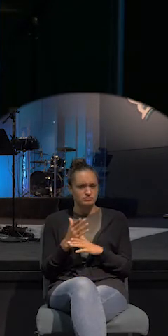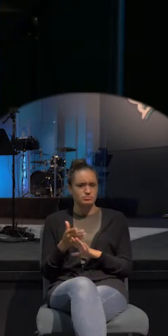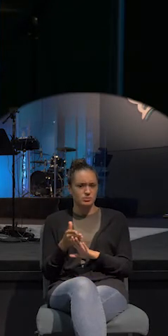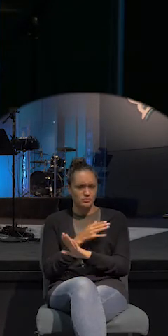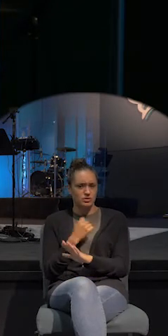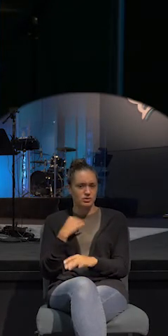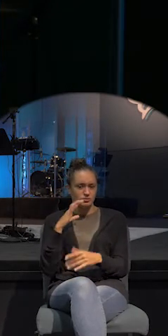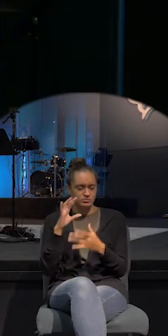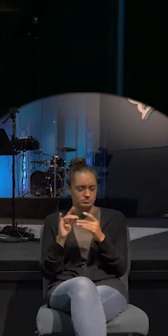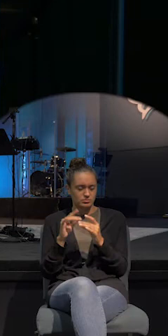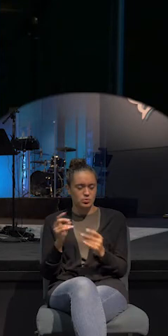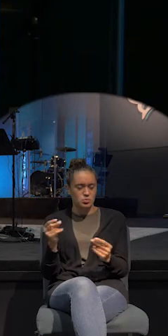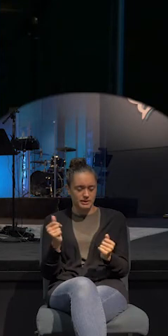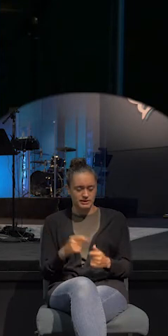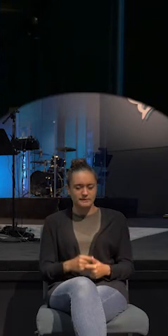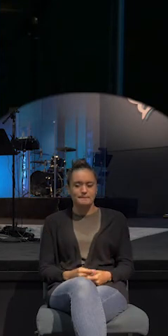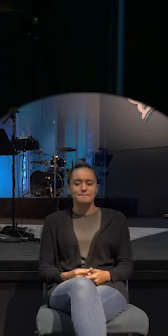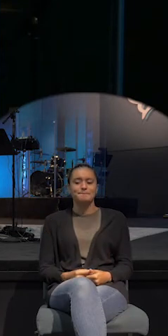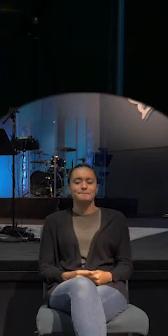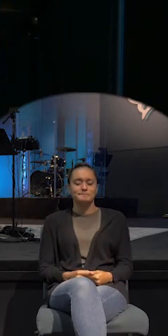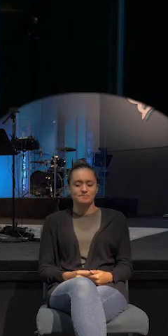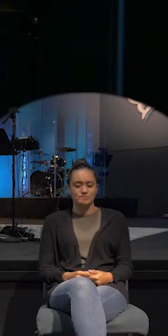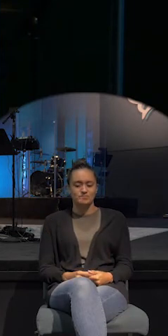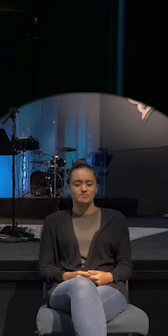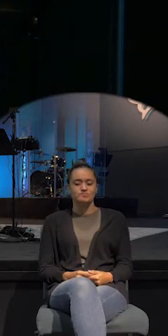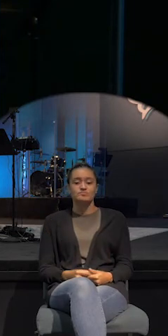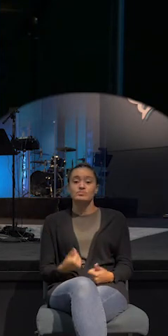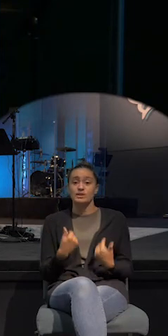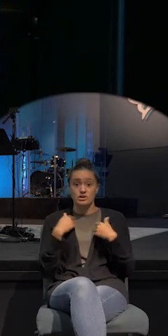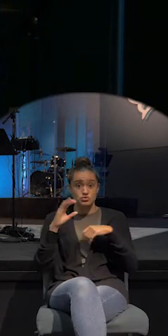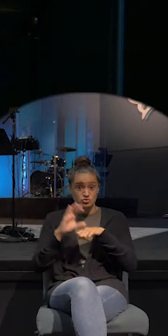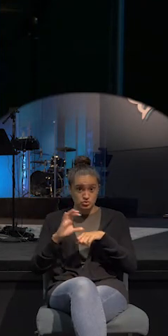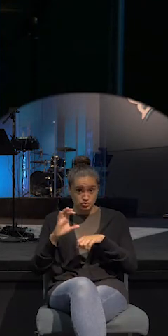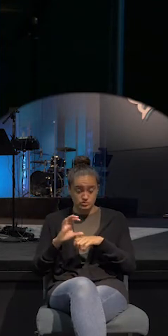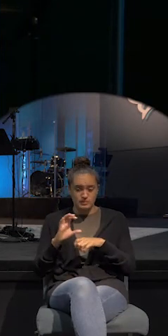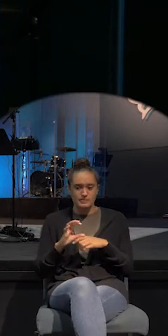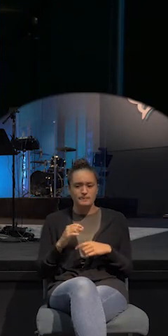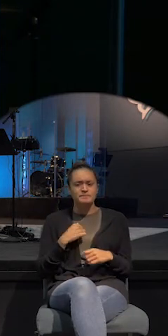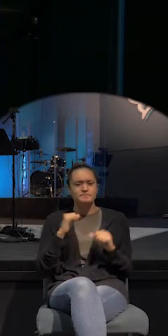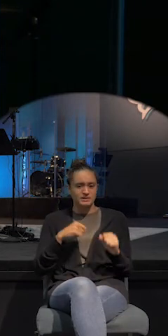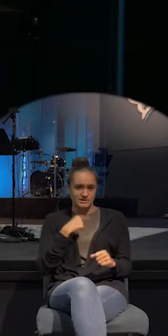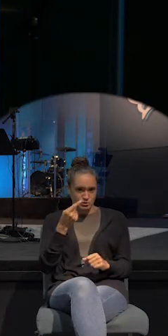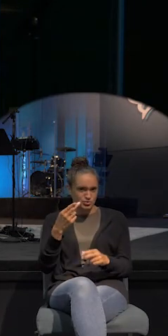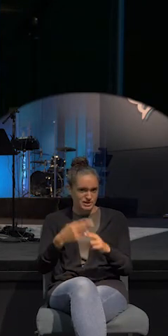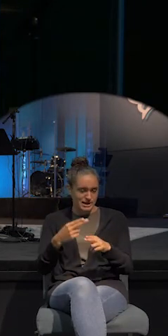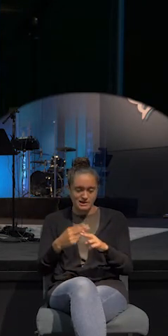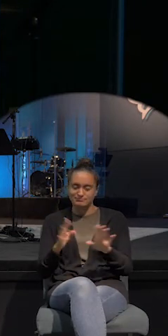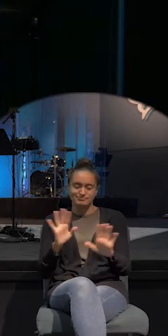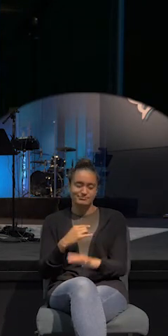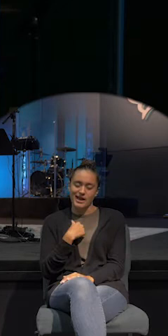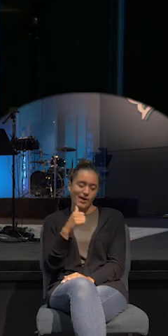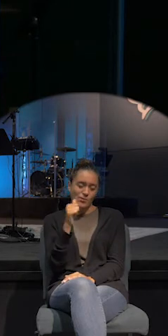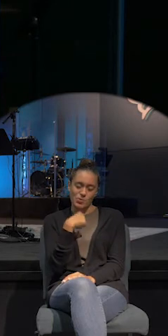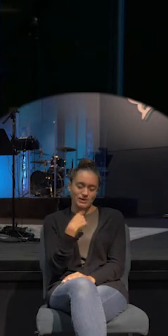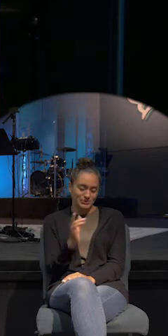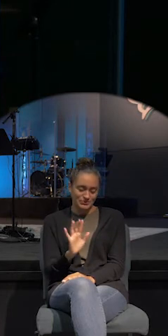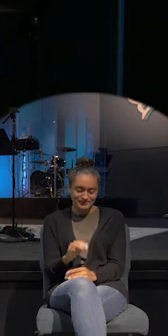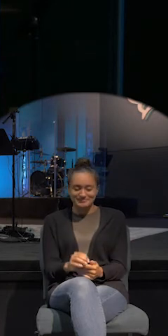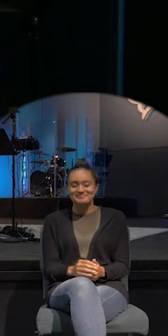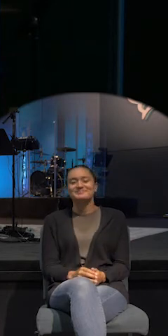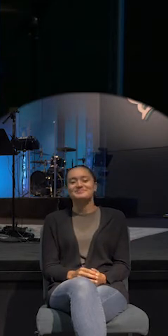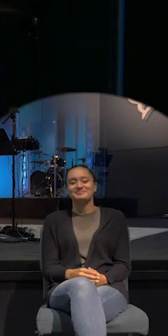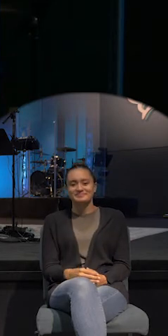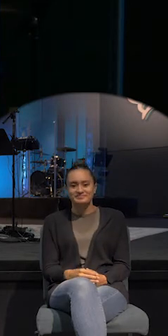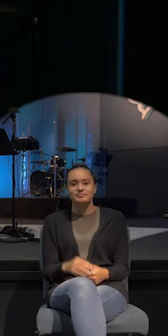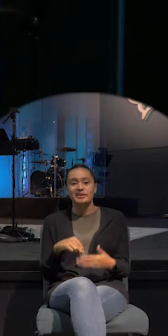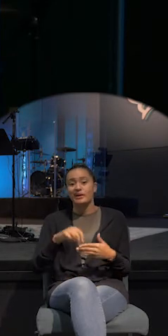but I'll say this very quickly, that there was a church in, I could tell you the name of the church, but I won't.